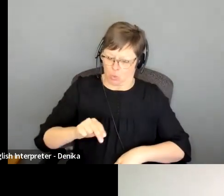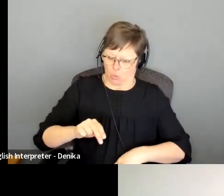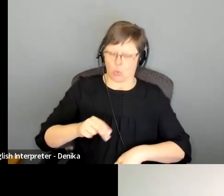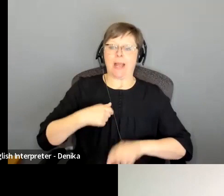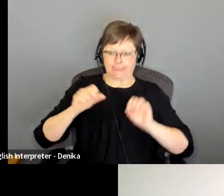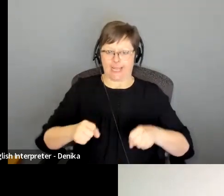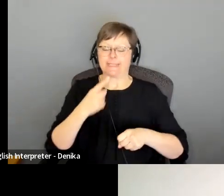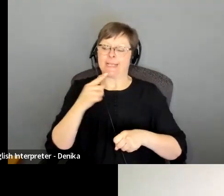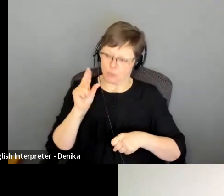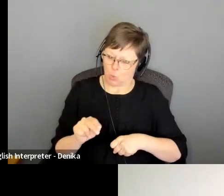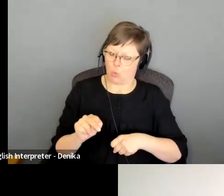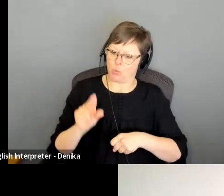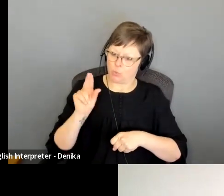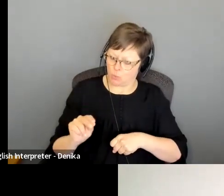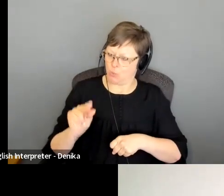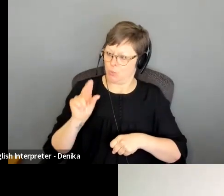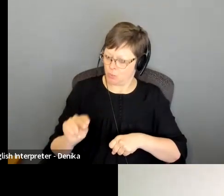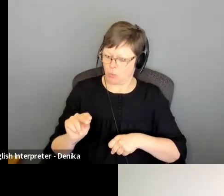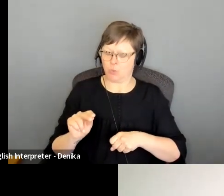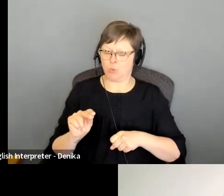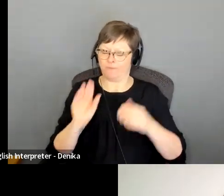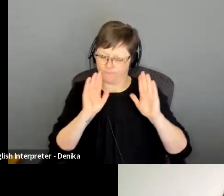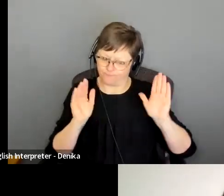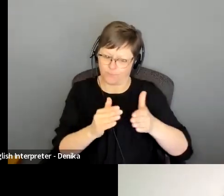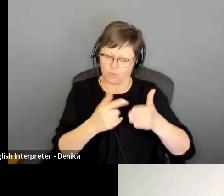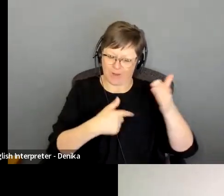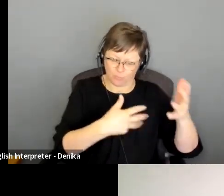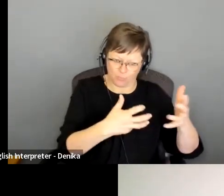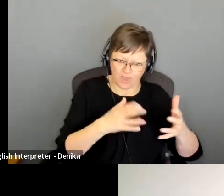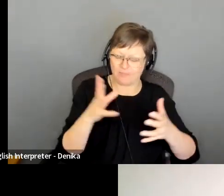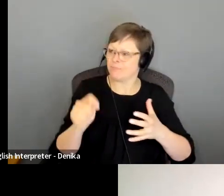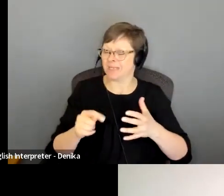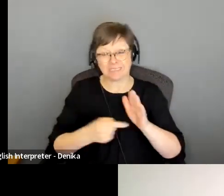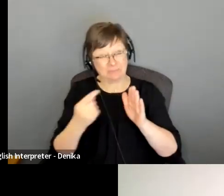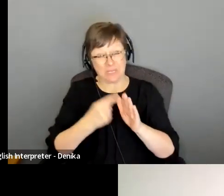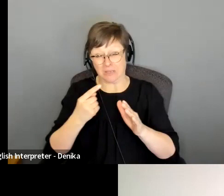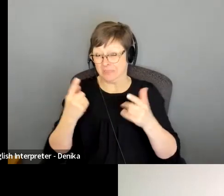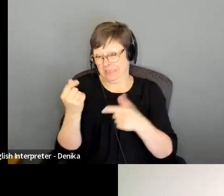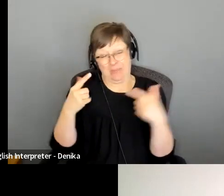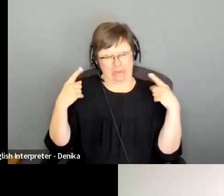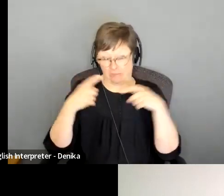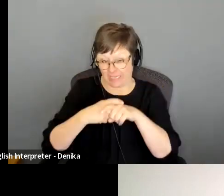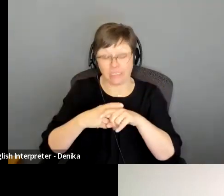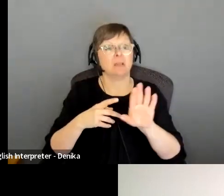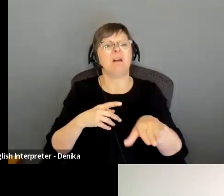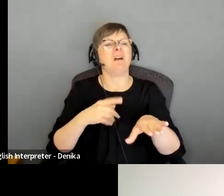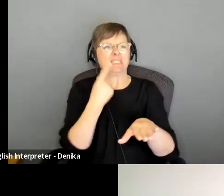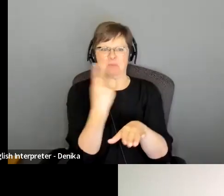what we want, it very, very quickly gets complicated. Yeah, even seeing someone saying I might force myself to go.